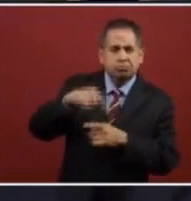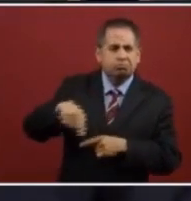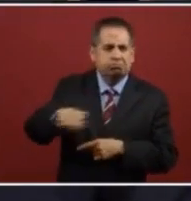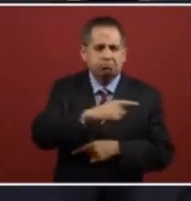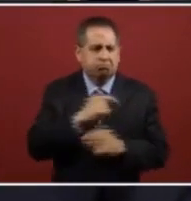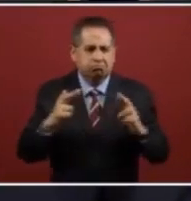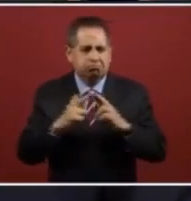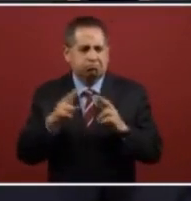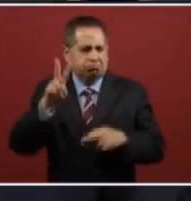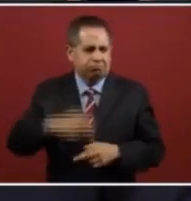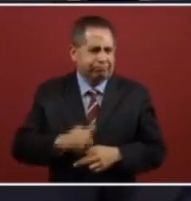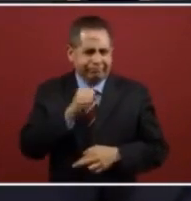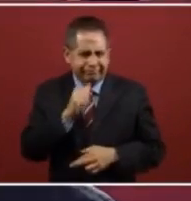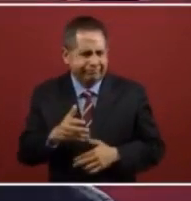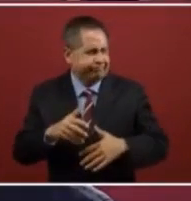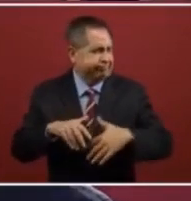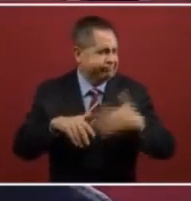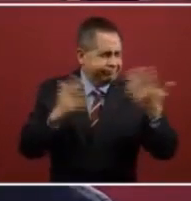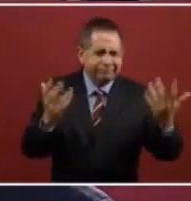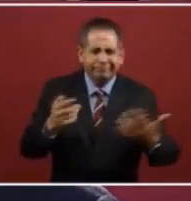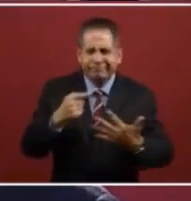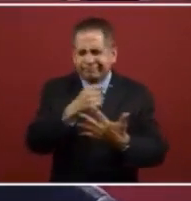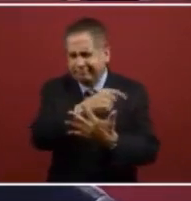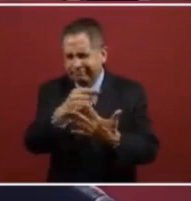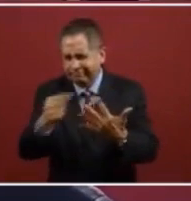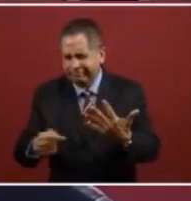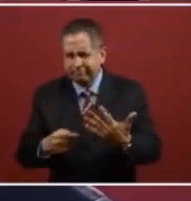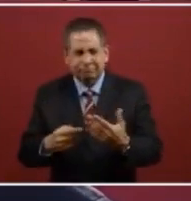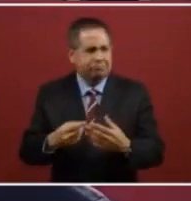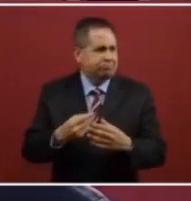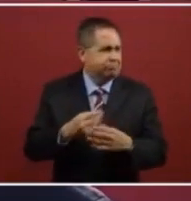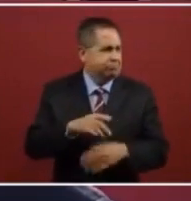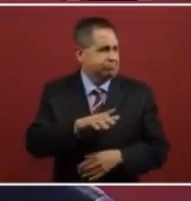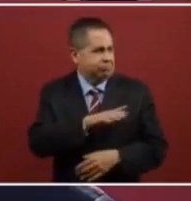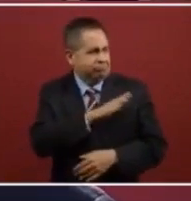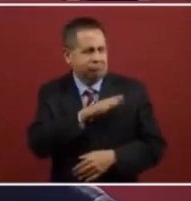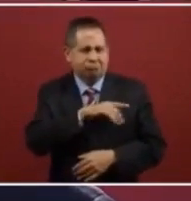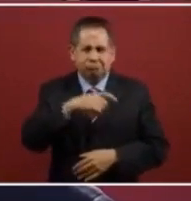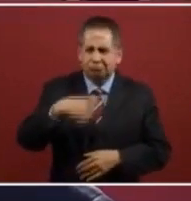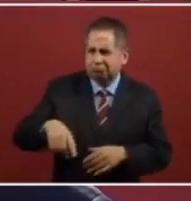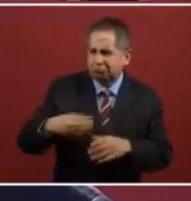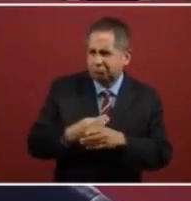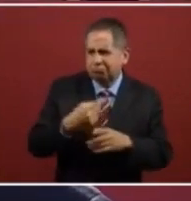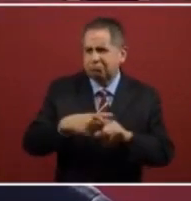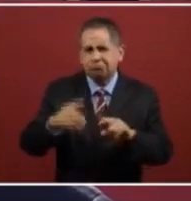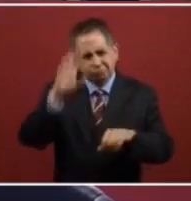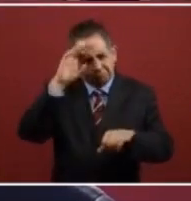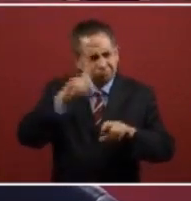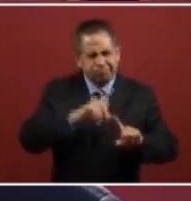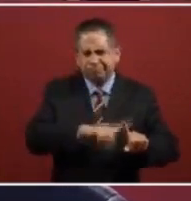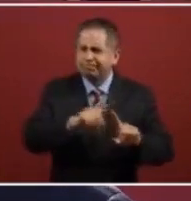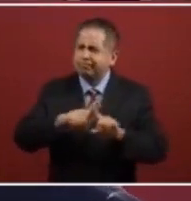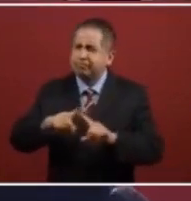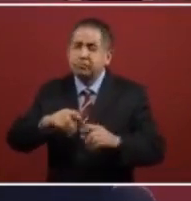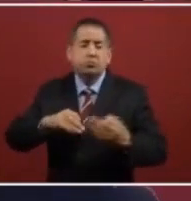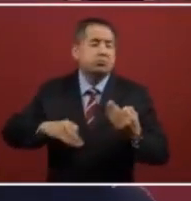las clases, And every class, de todas las culturas, of every culture,